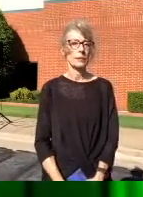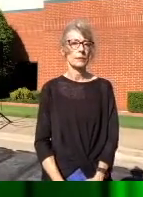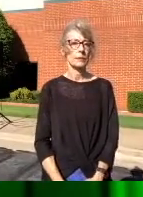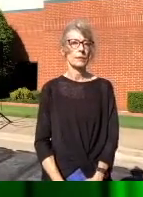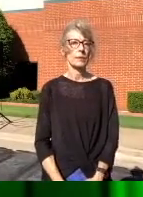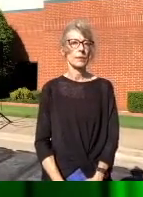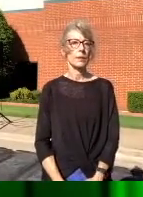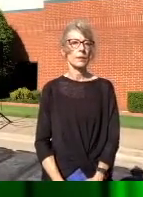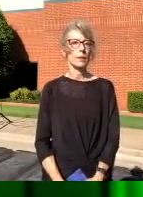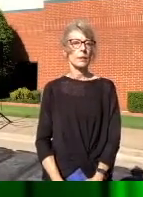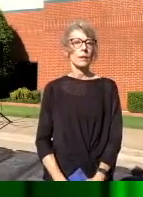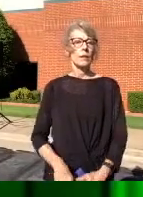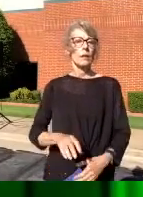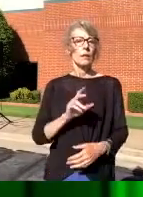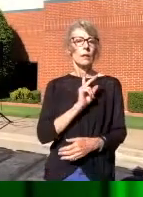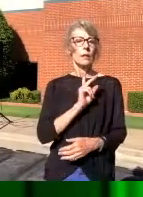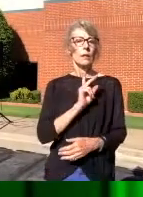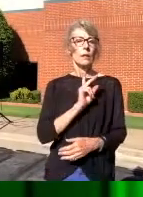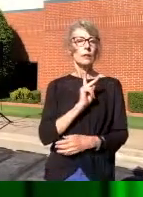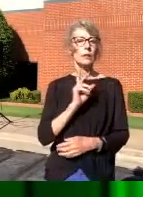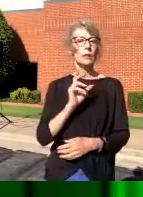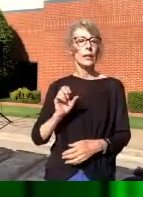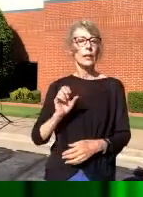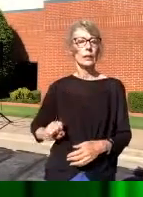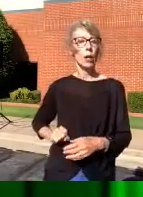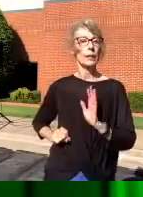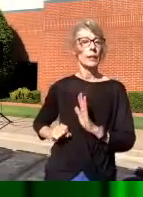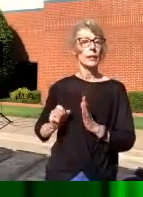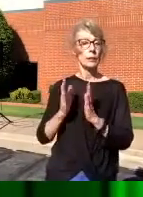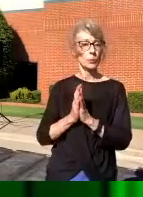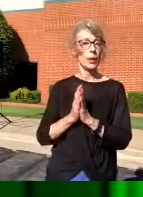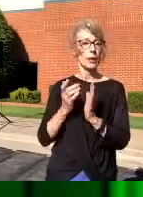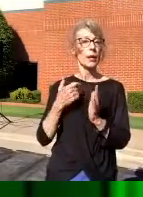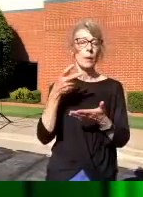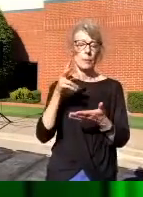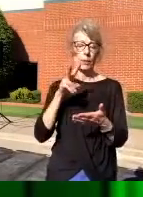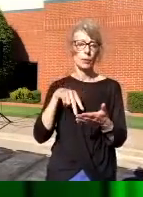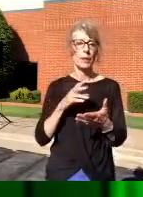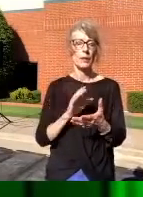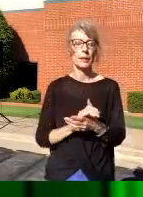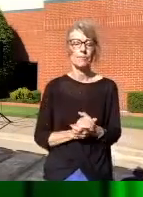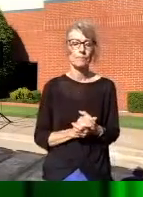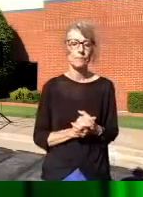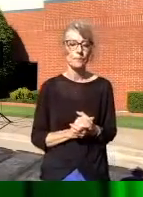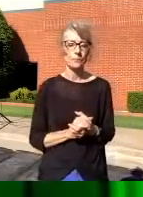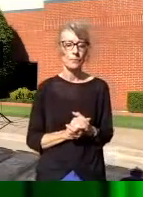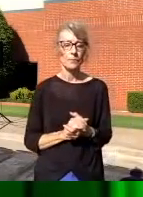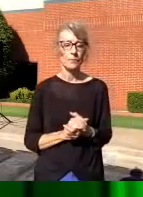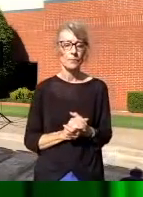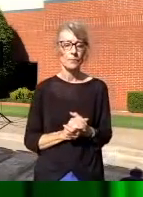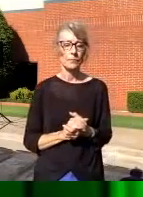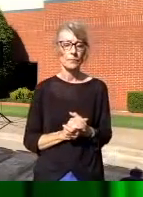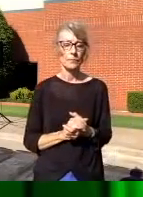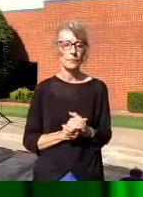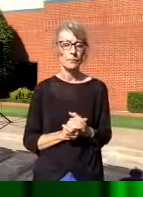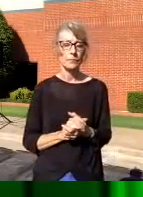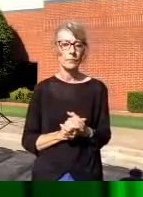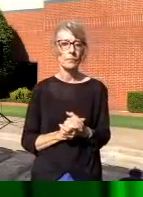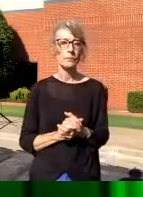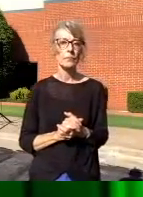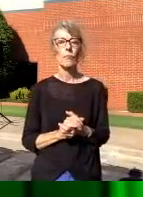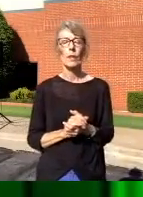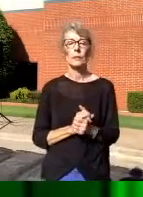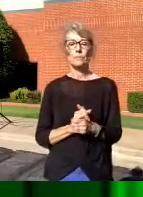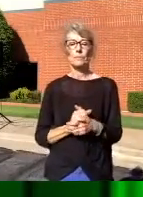from Solomon the day that he dedicated the temple. Here's what Solomon said in his prayer. So if you bow your heads, we'll end with this prayer.